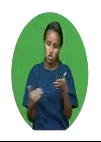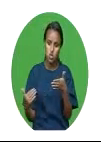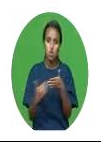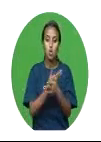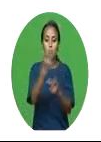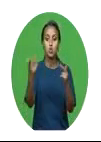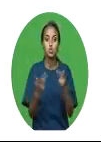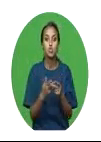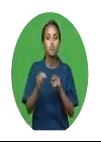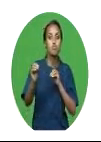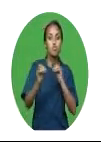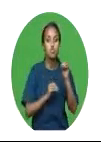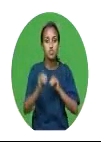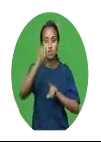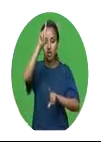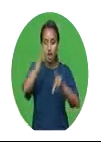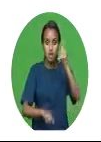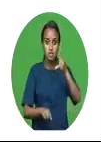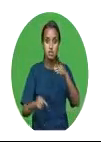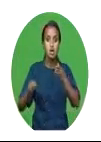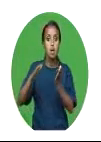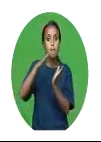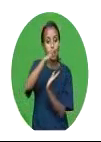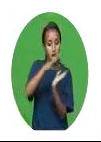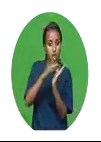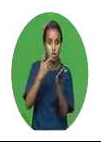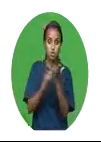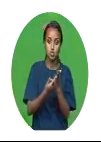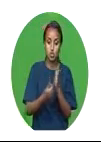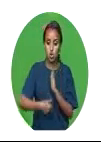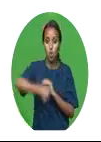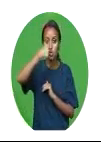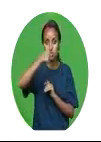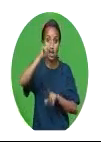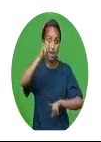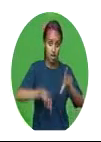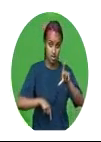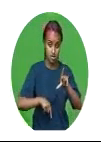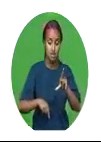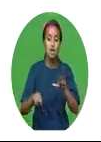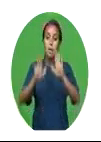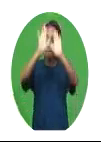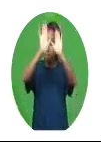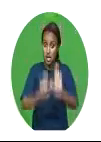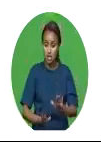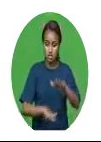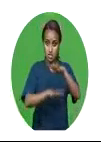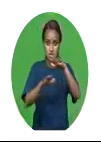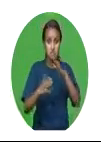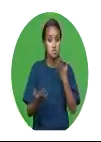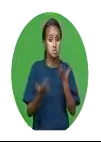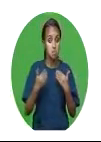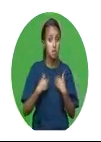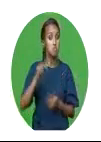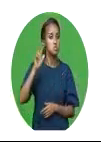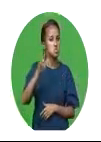of moved line is parallel to the original line. A plane surface may have three or